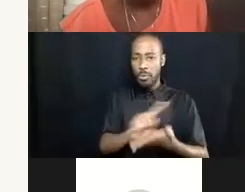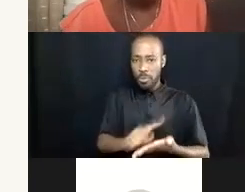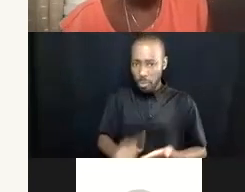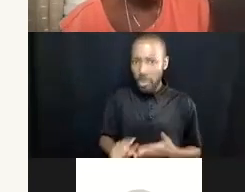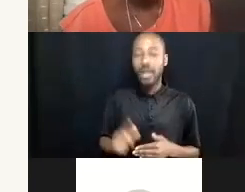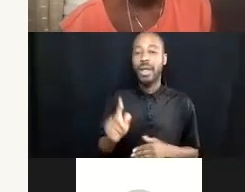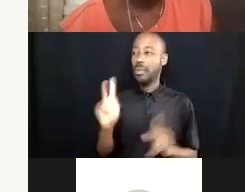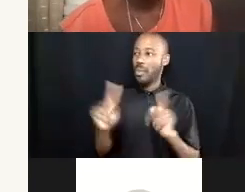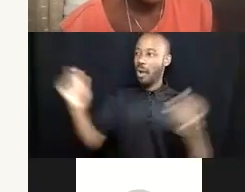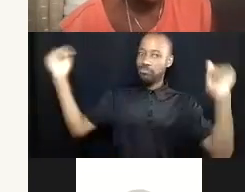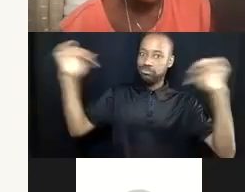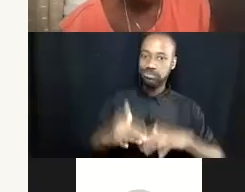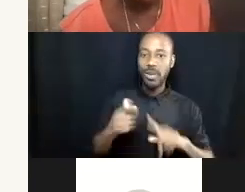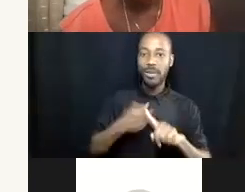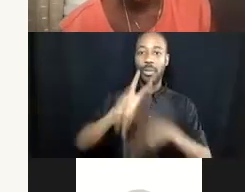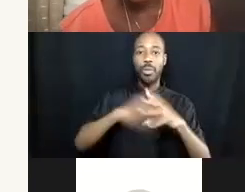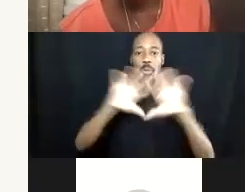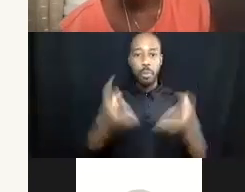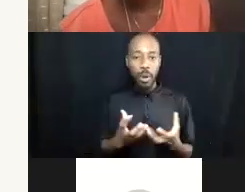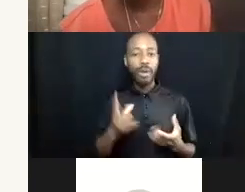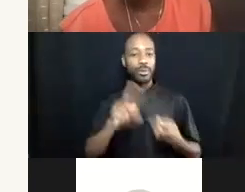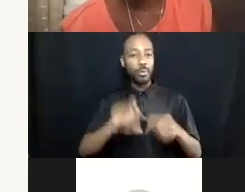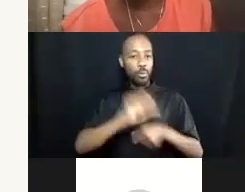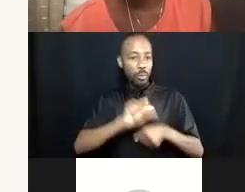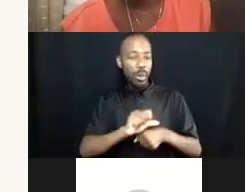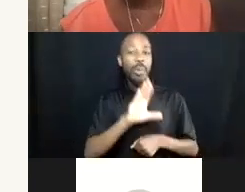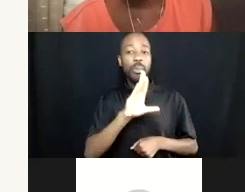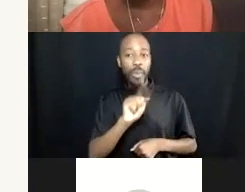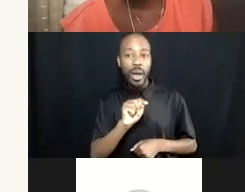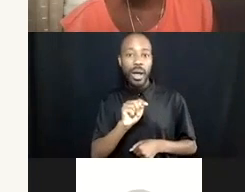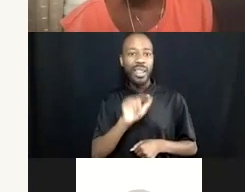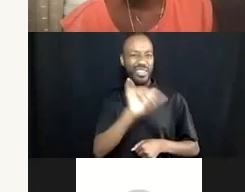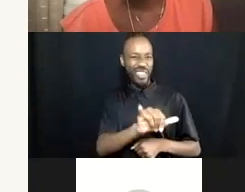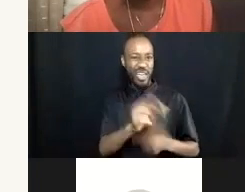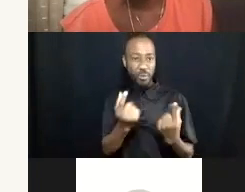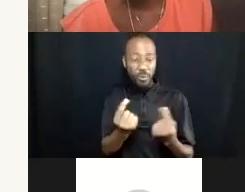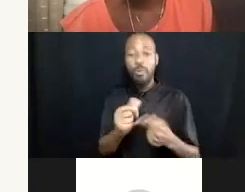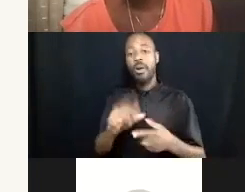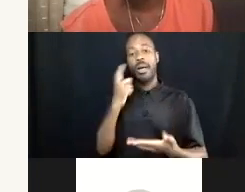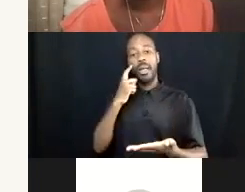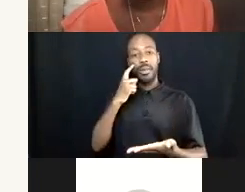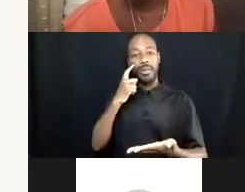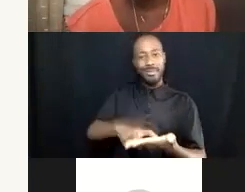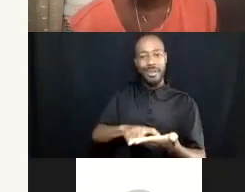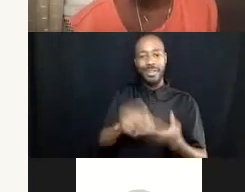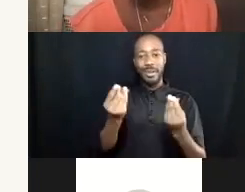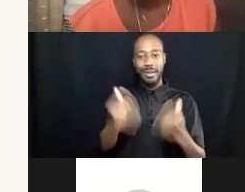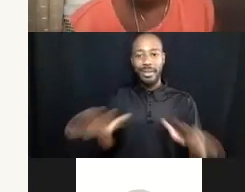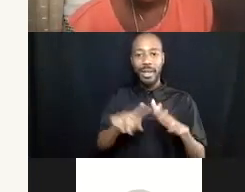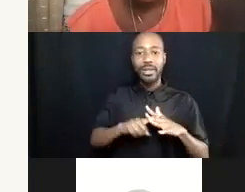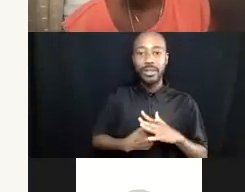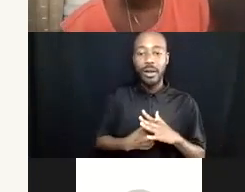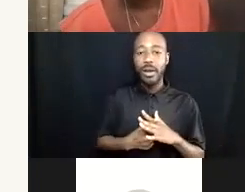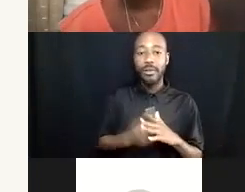do that work. But this practice of the land, acknowledging the land, started from my participation in